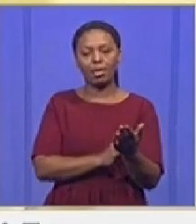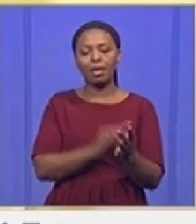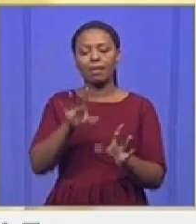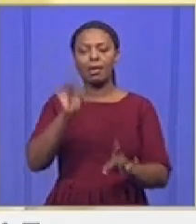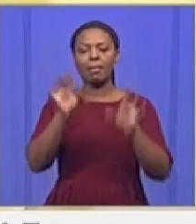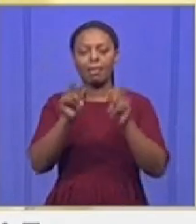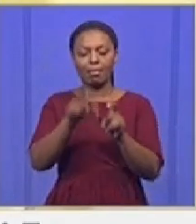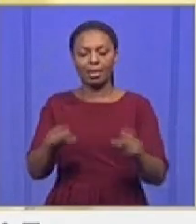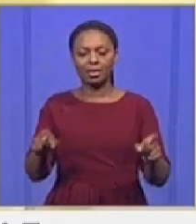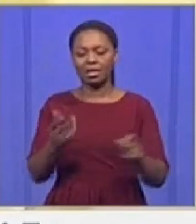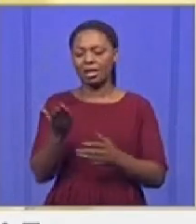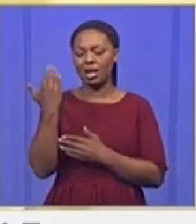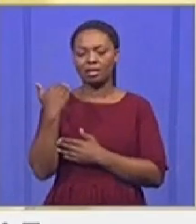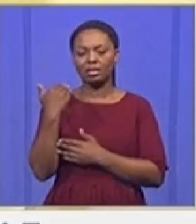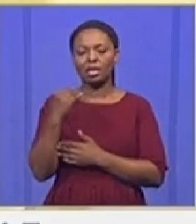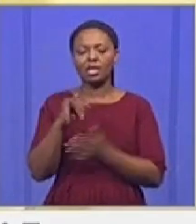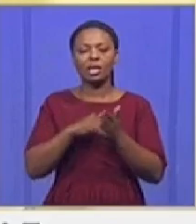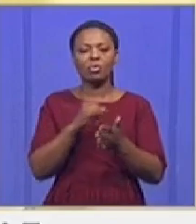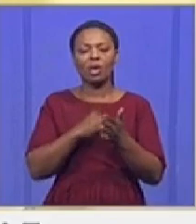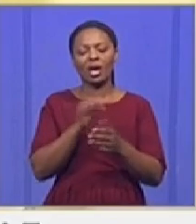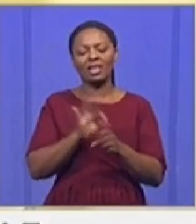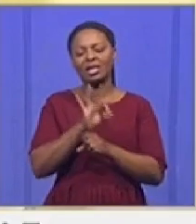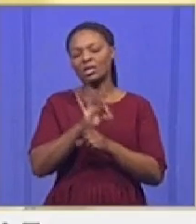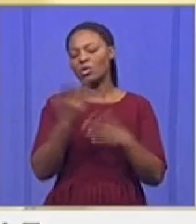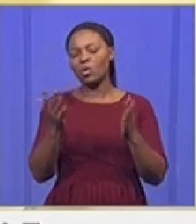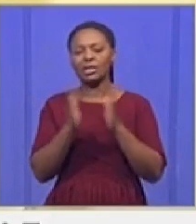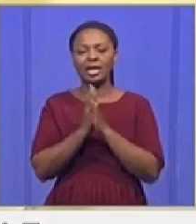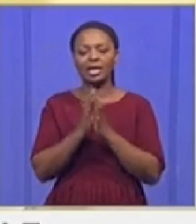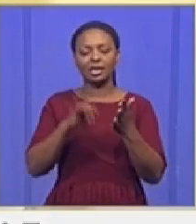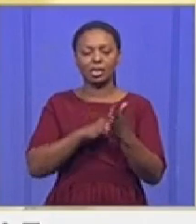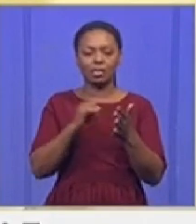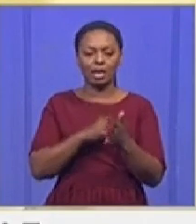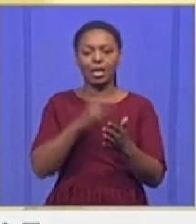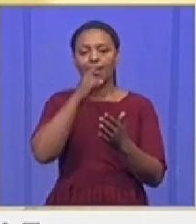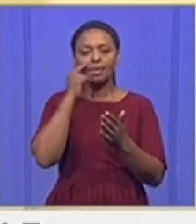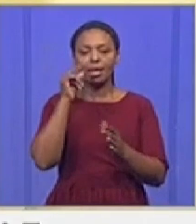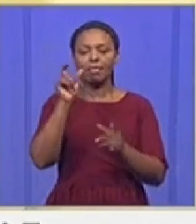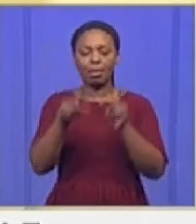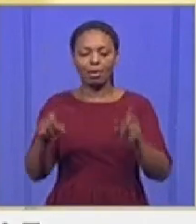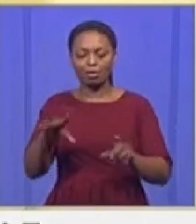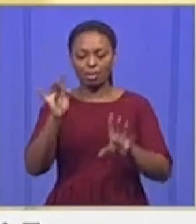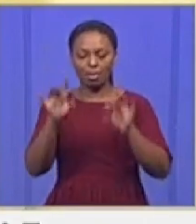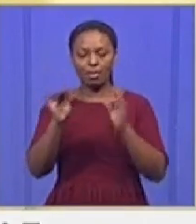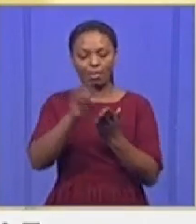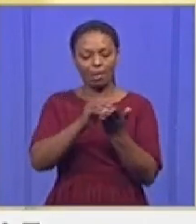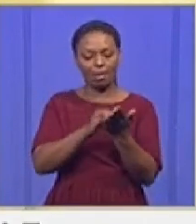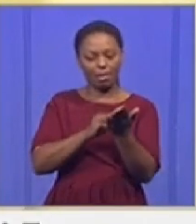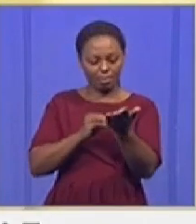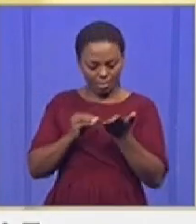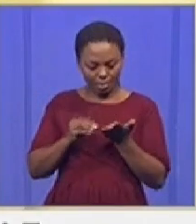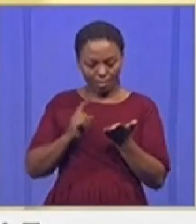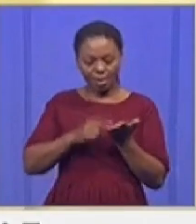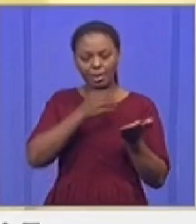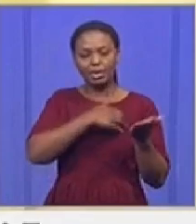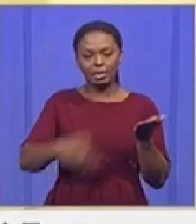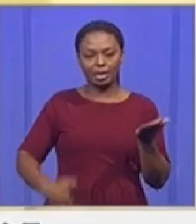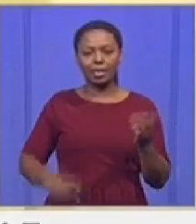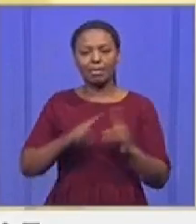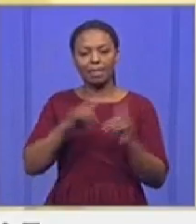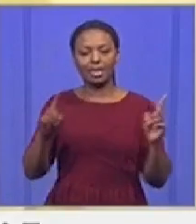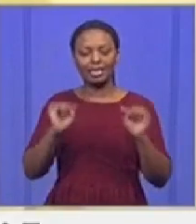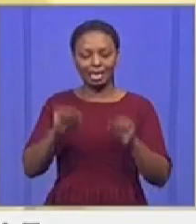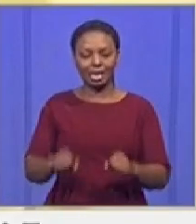January, somewhere between the 10th or the 13th of January. I can't remember the exact date. And so the process was already running behind schedule,